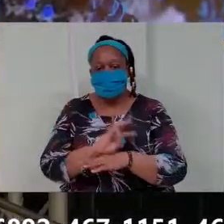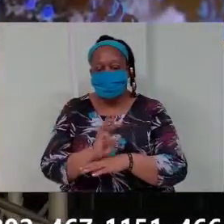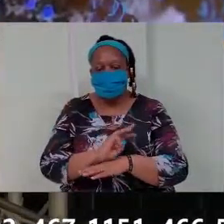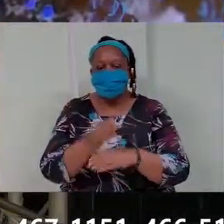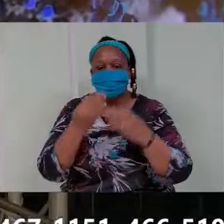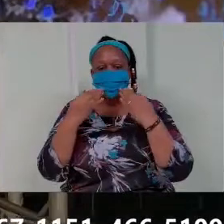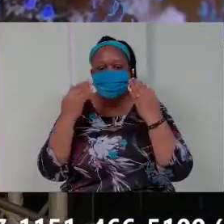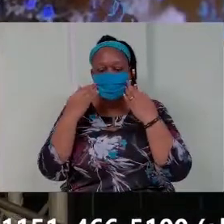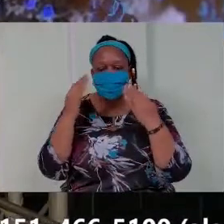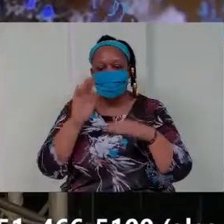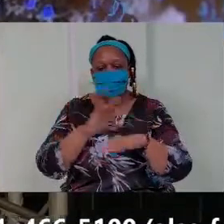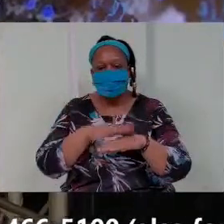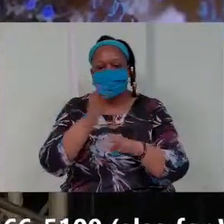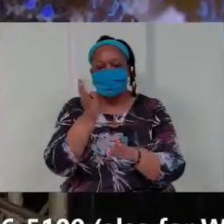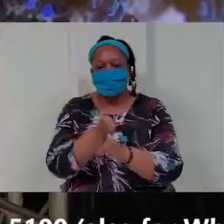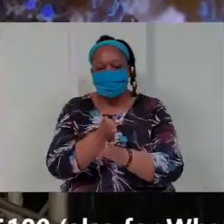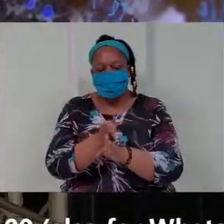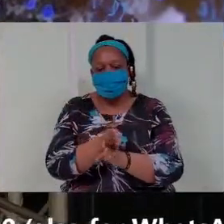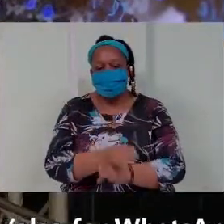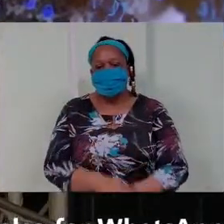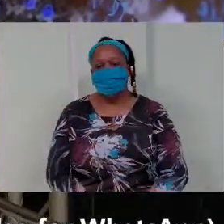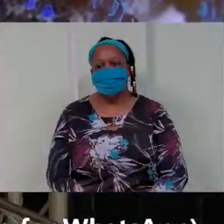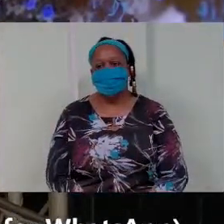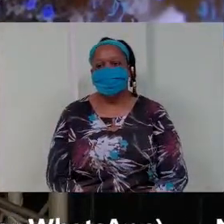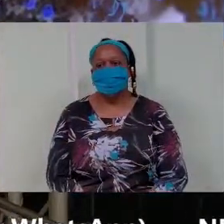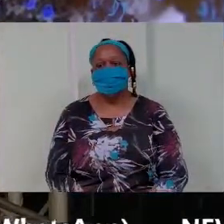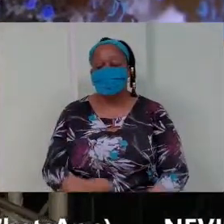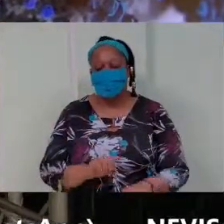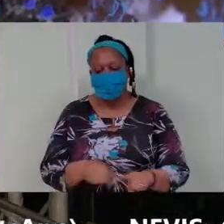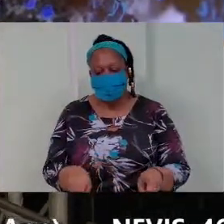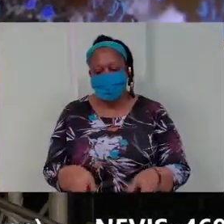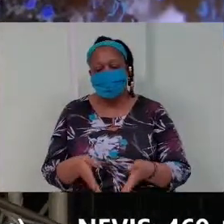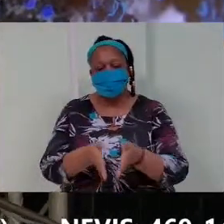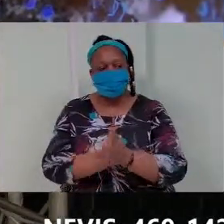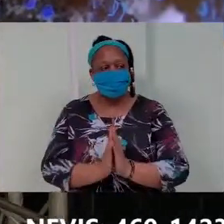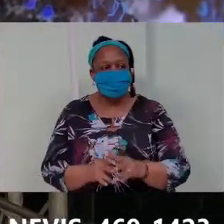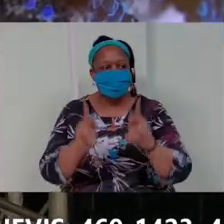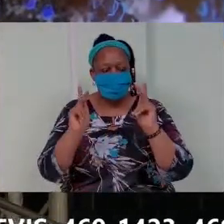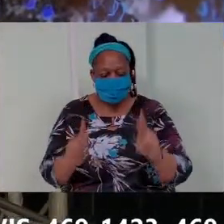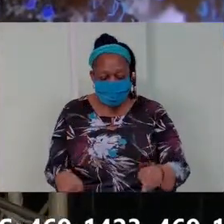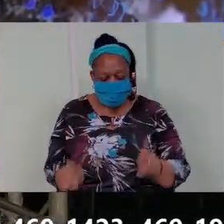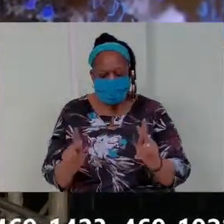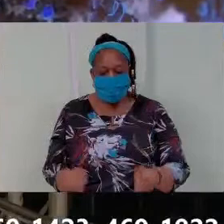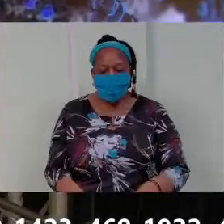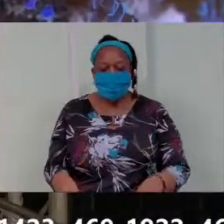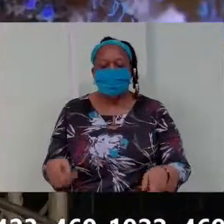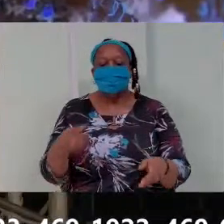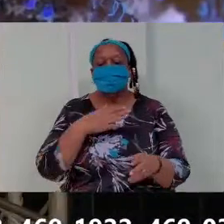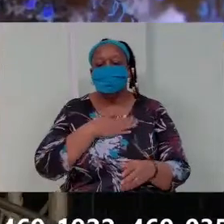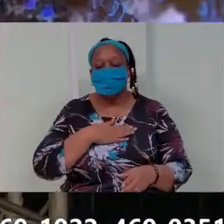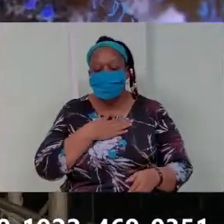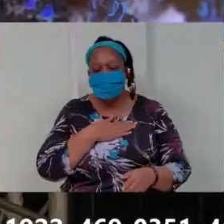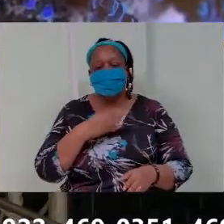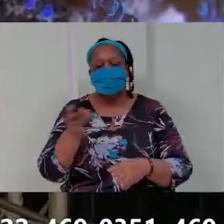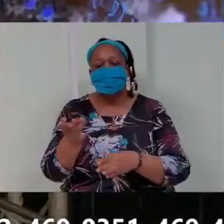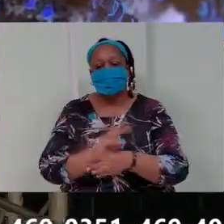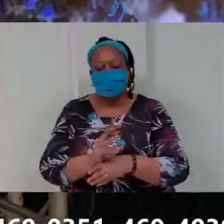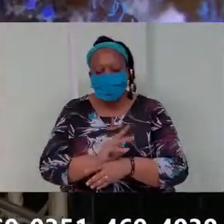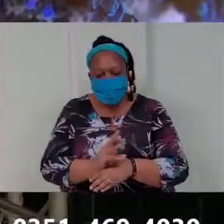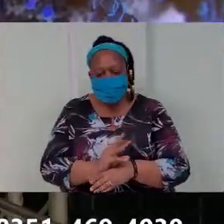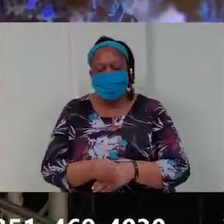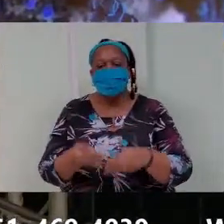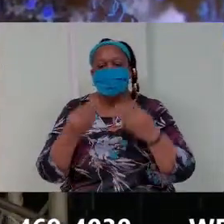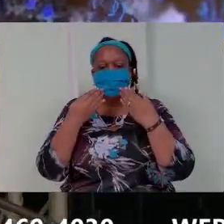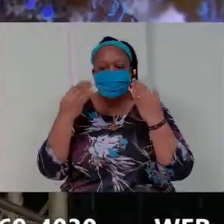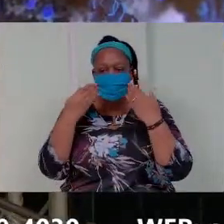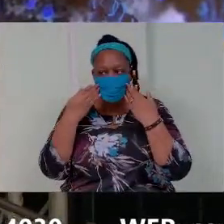buses. That is, it's not a question, but I think it has been addressed over and over again. And so people are asking